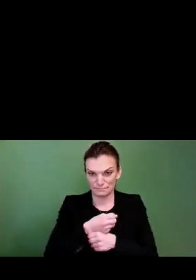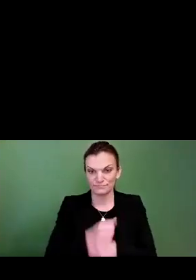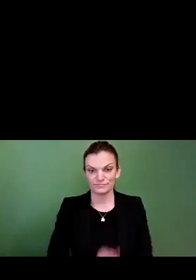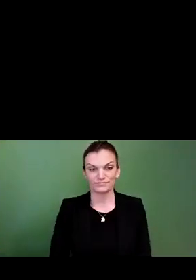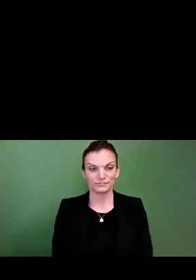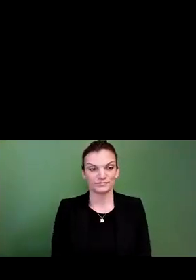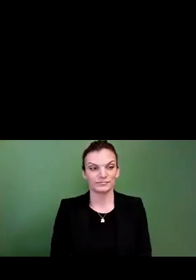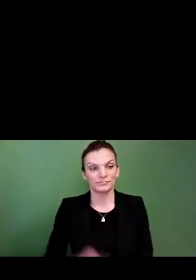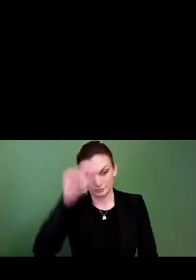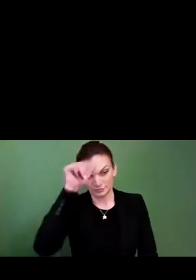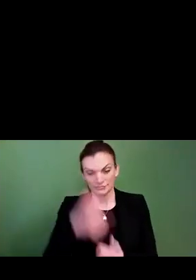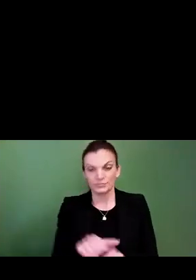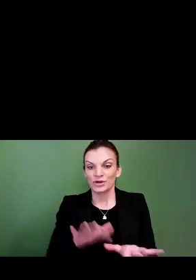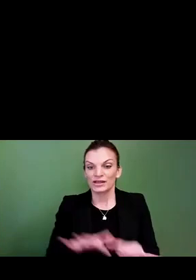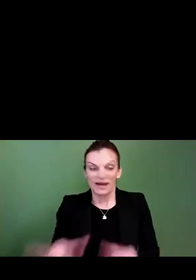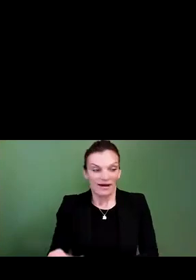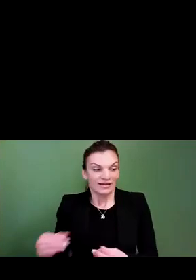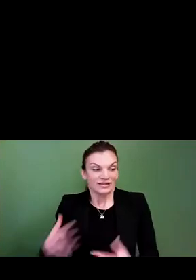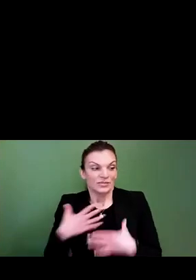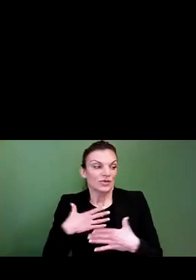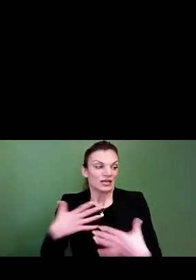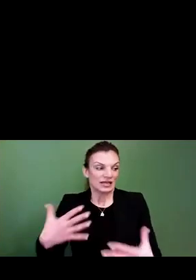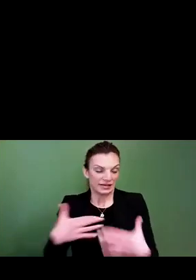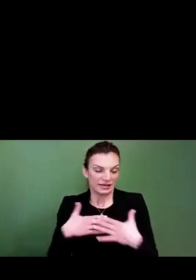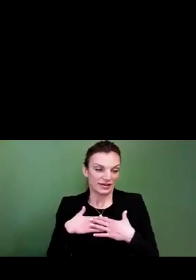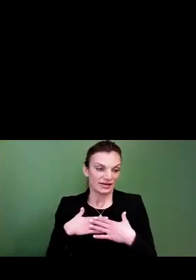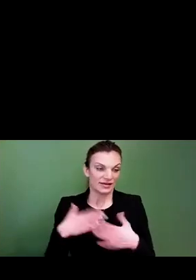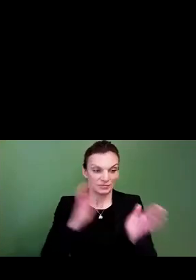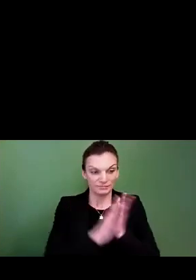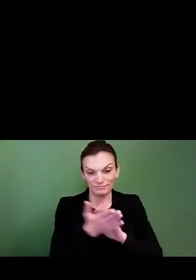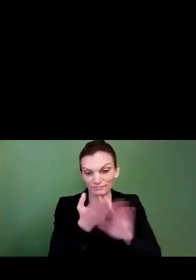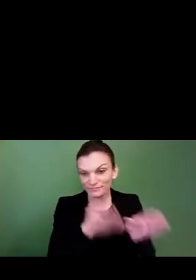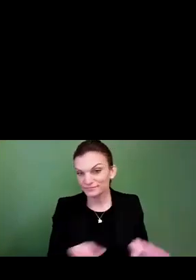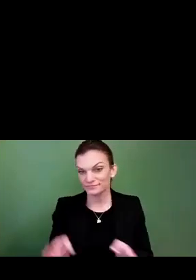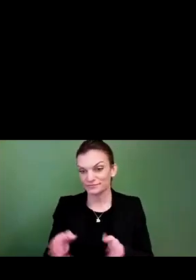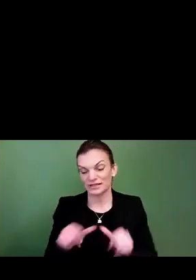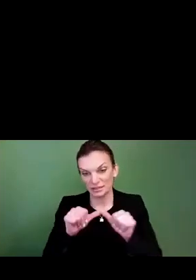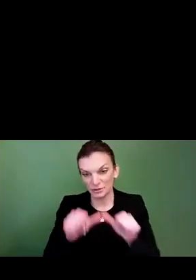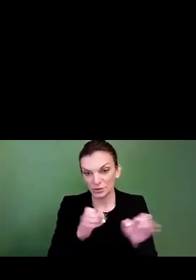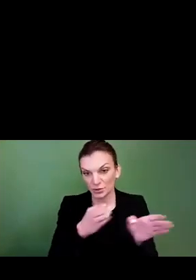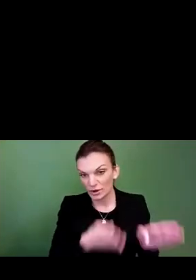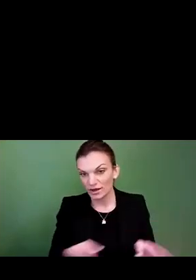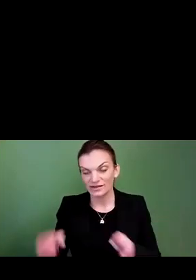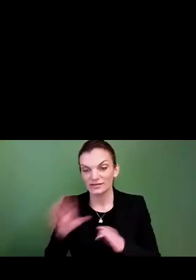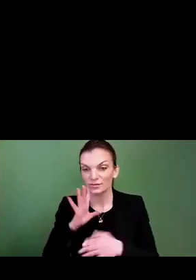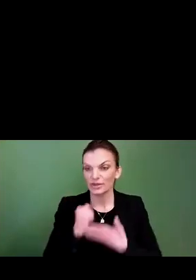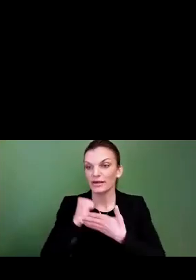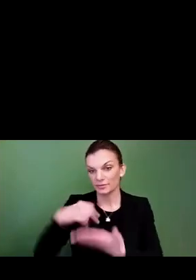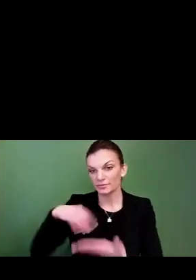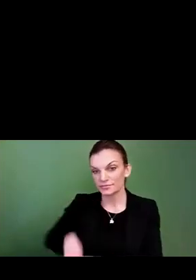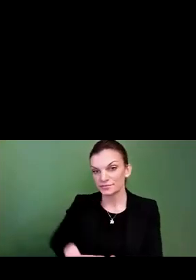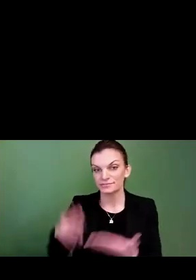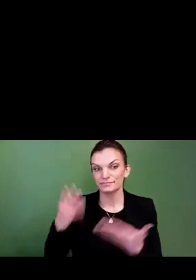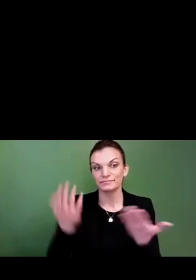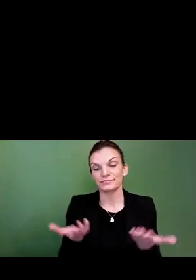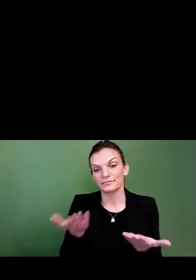to relax and breathe. Get organized and stay organized. That can really help. And then maybe